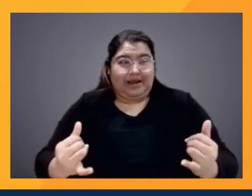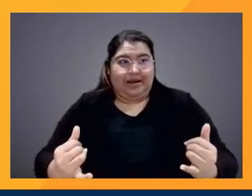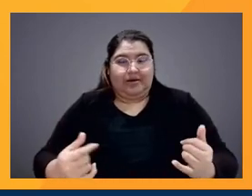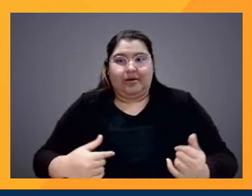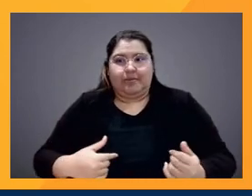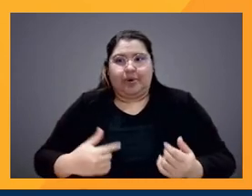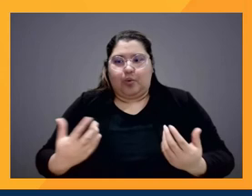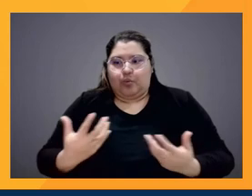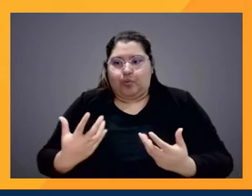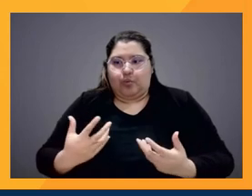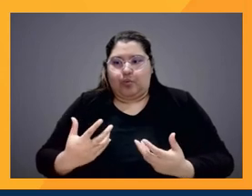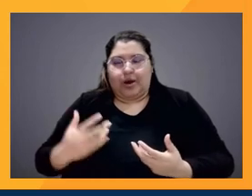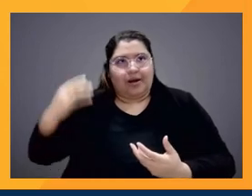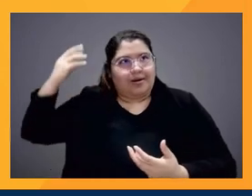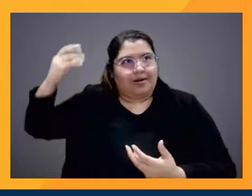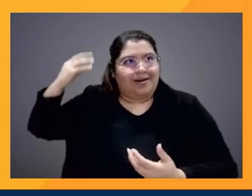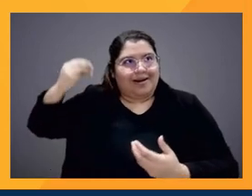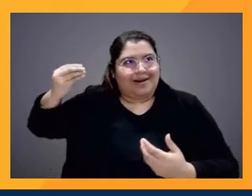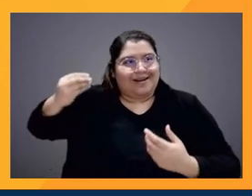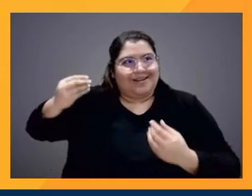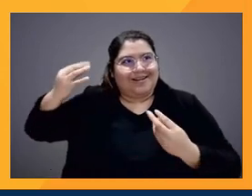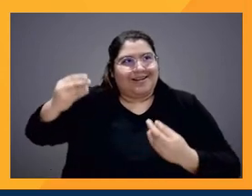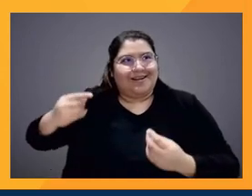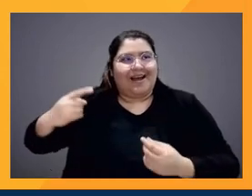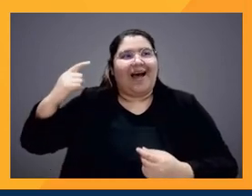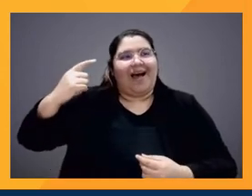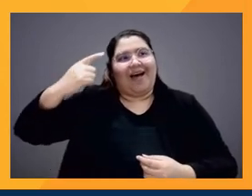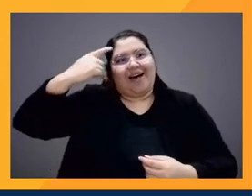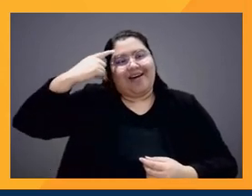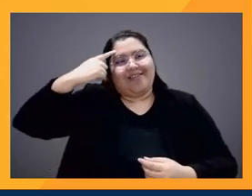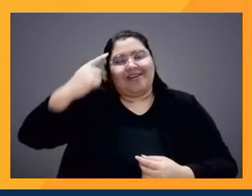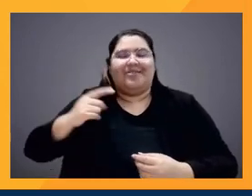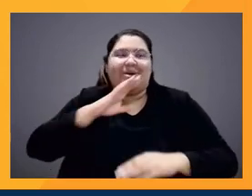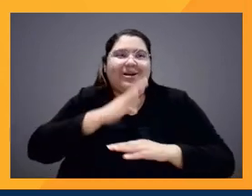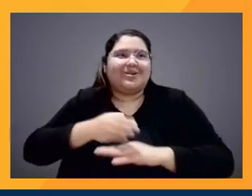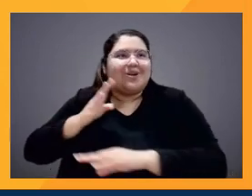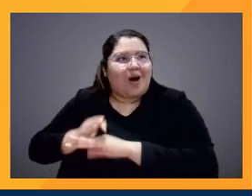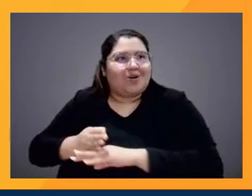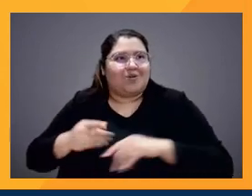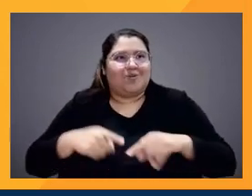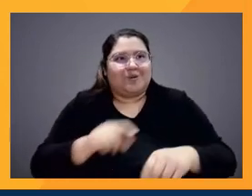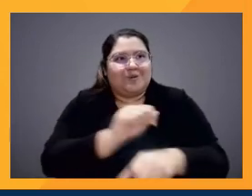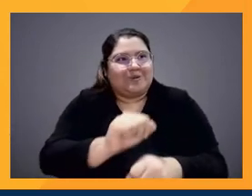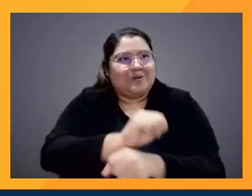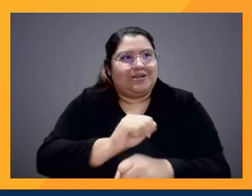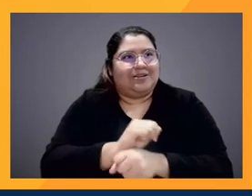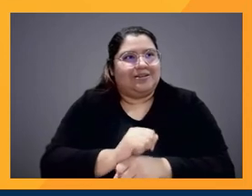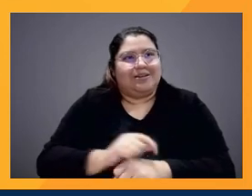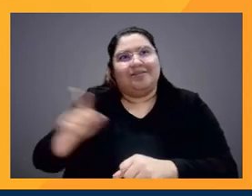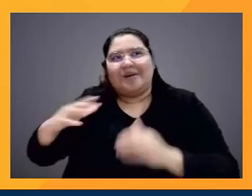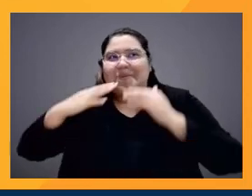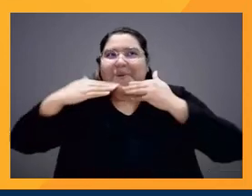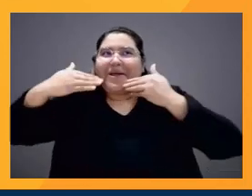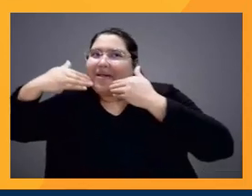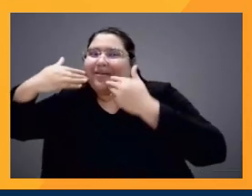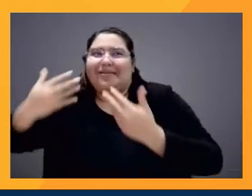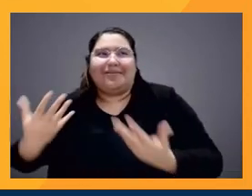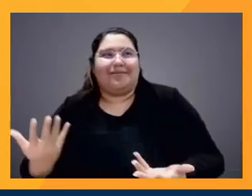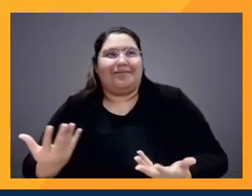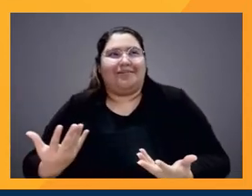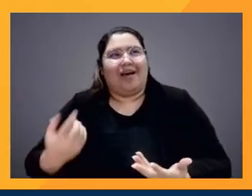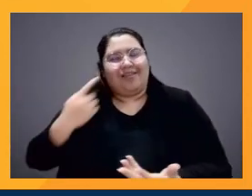to learn more about us, find ways to engage with us so we can make sure that we're addressing in general the questions that are of interest. And then,